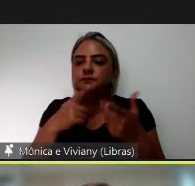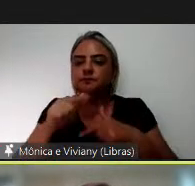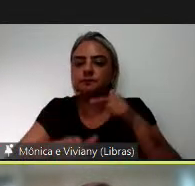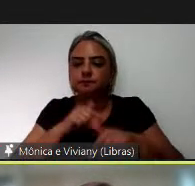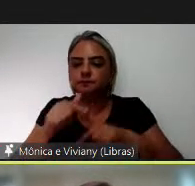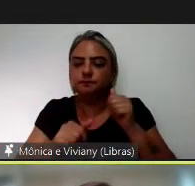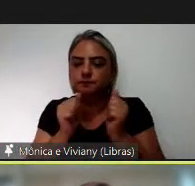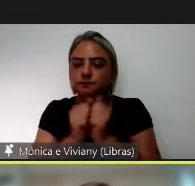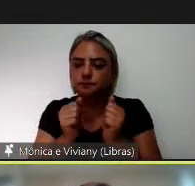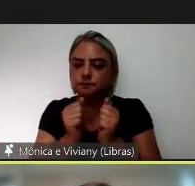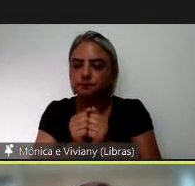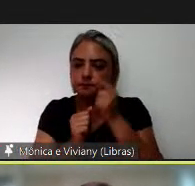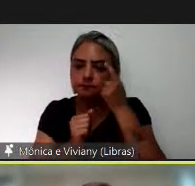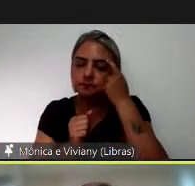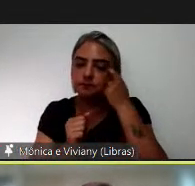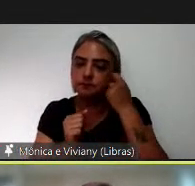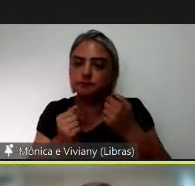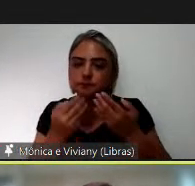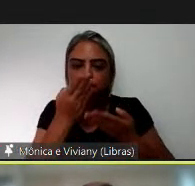to promote